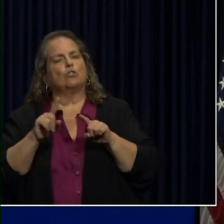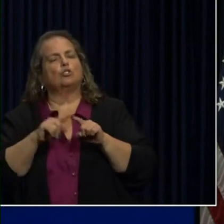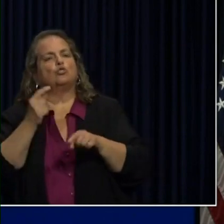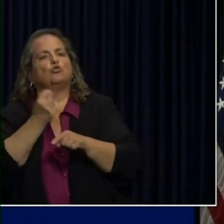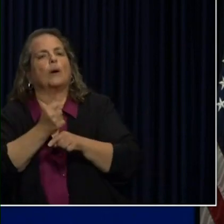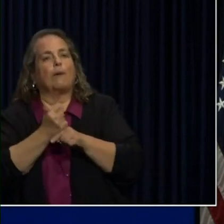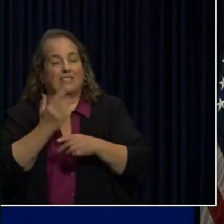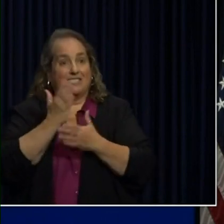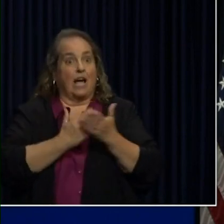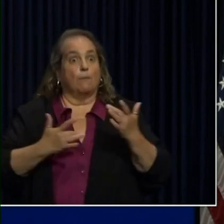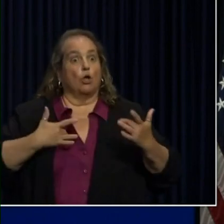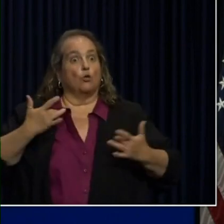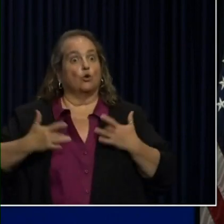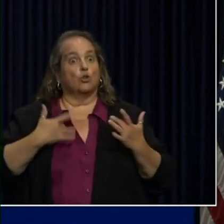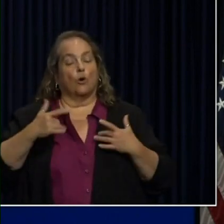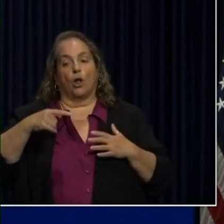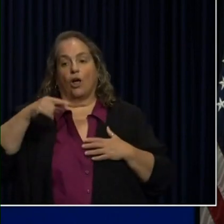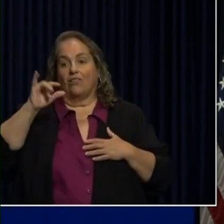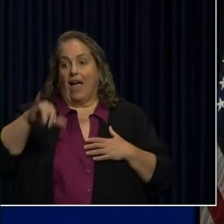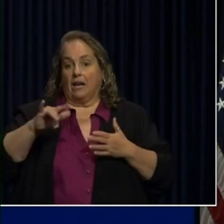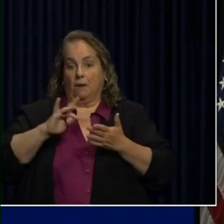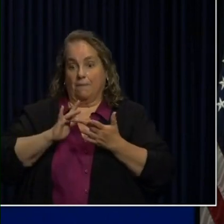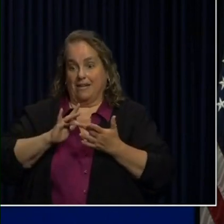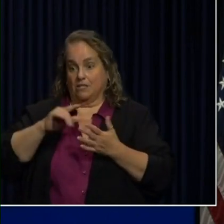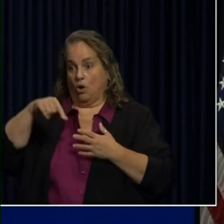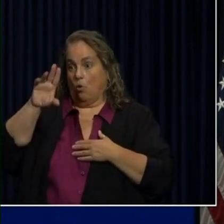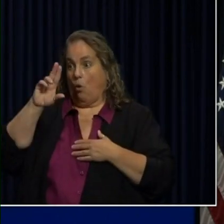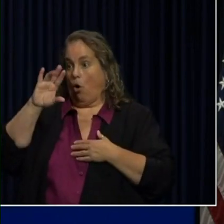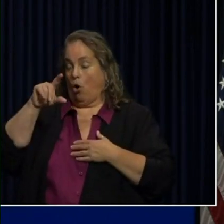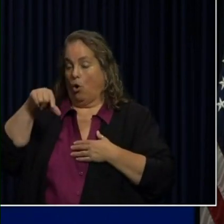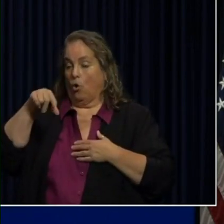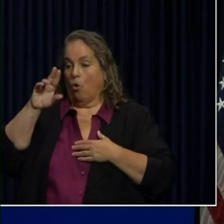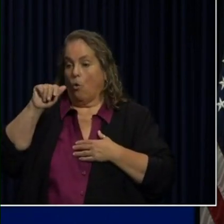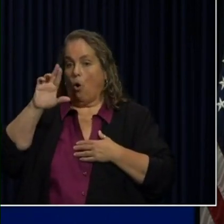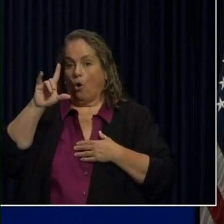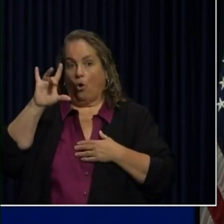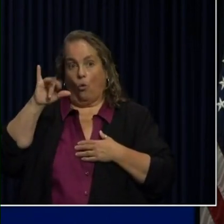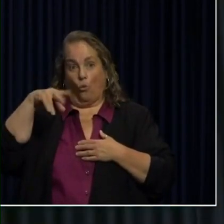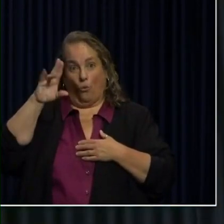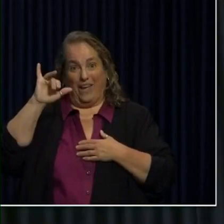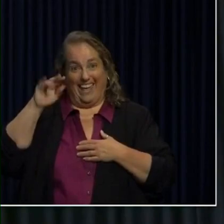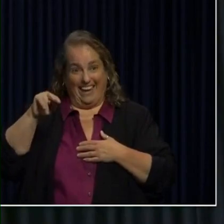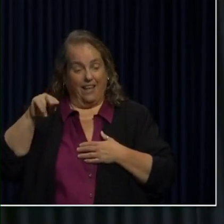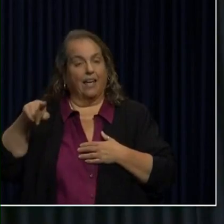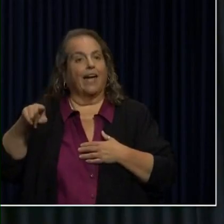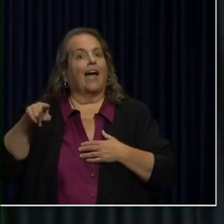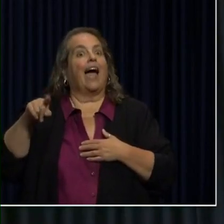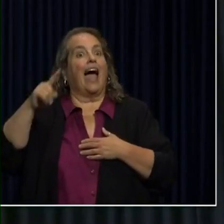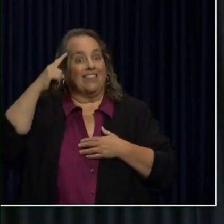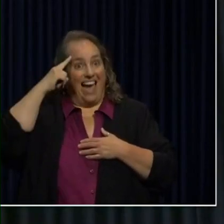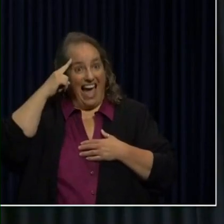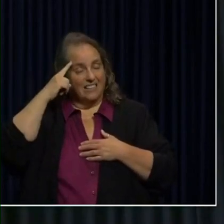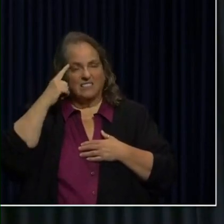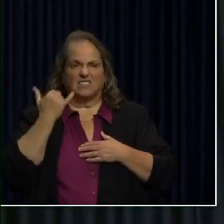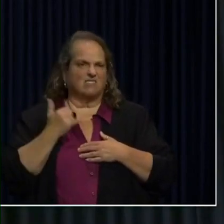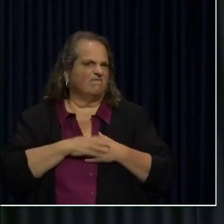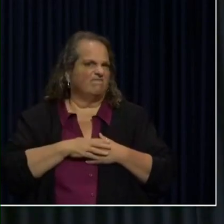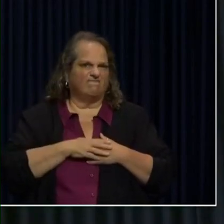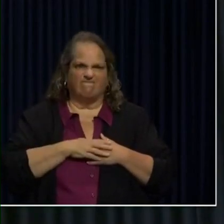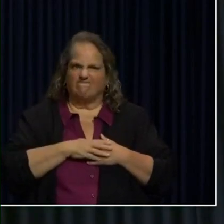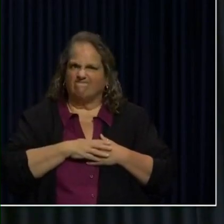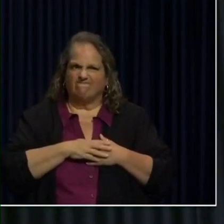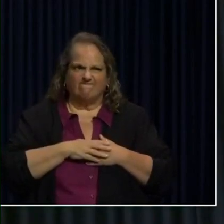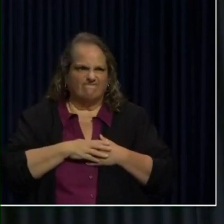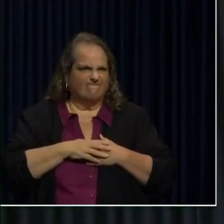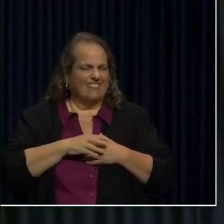example was used with chloroquine or hydroxychloroquine, perhaps not being shown to be as helpful, and now remdesivir, which is an antiviral,